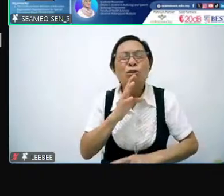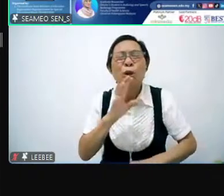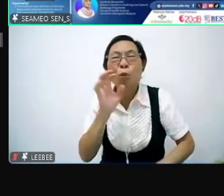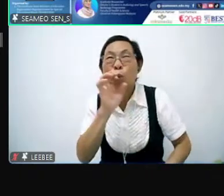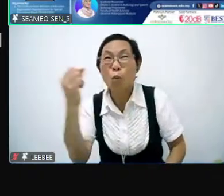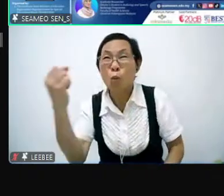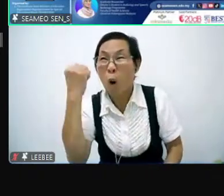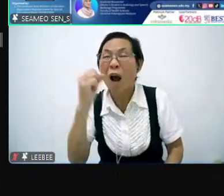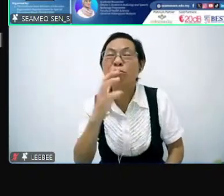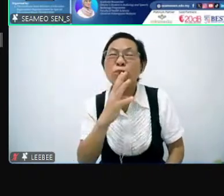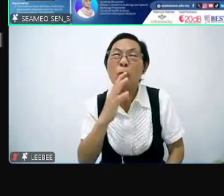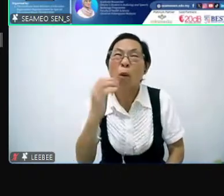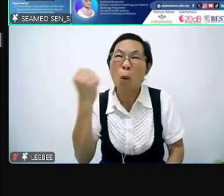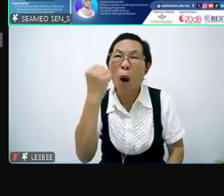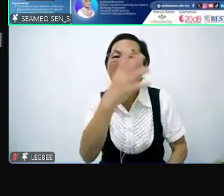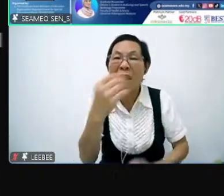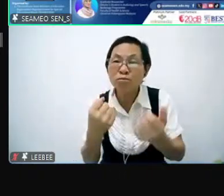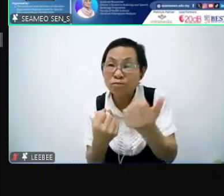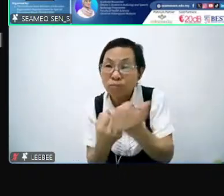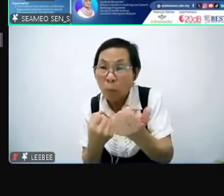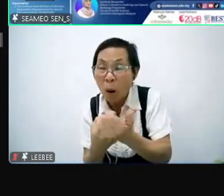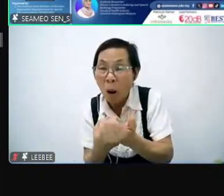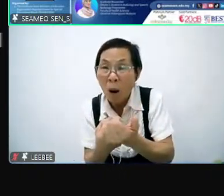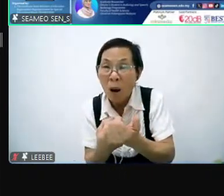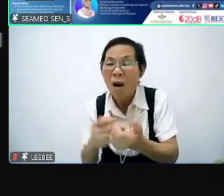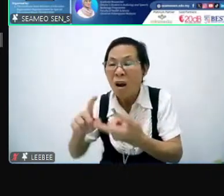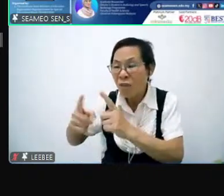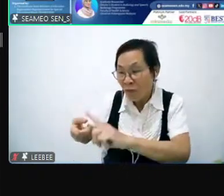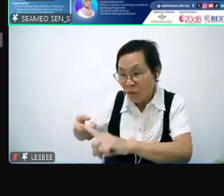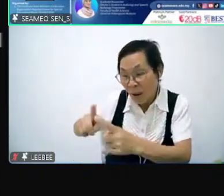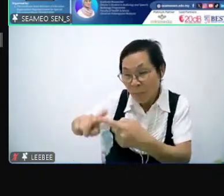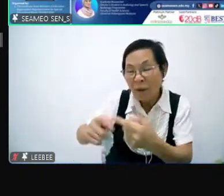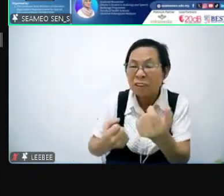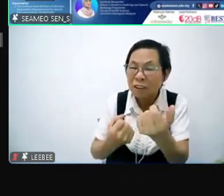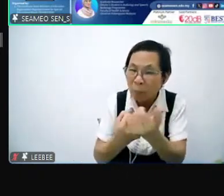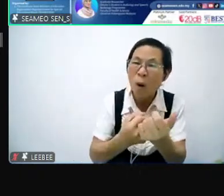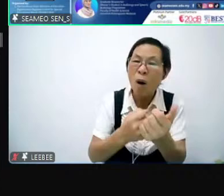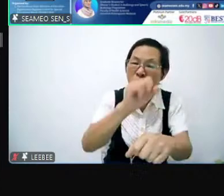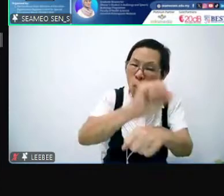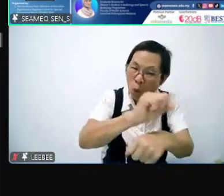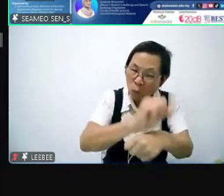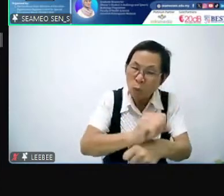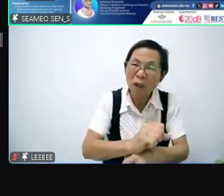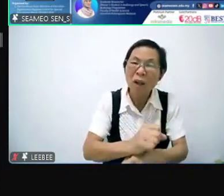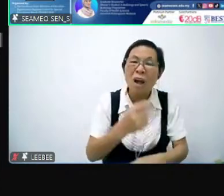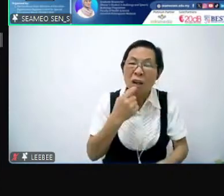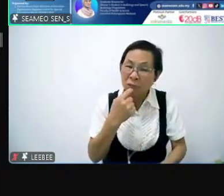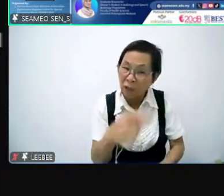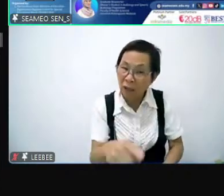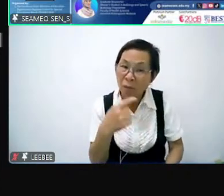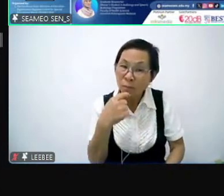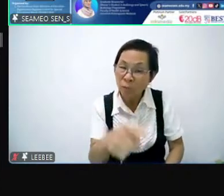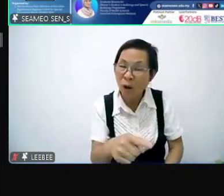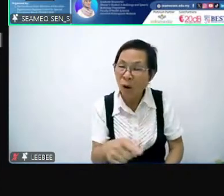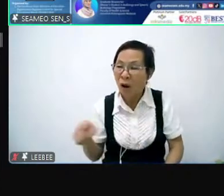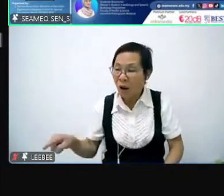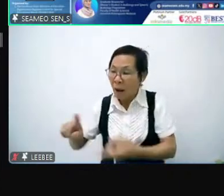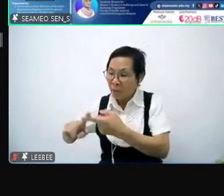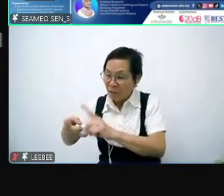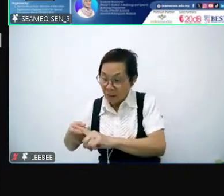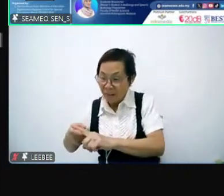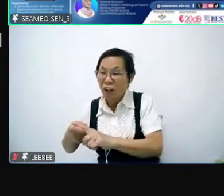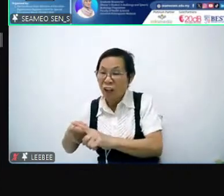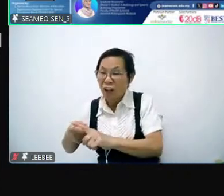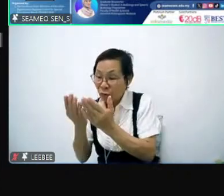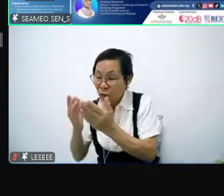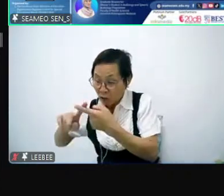to support their assignment. For example, when giving the instructions, help them.